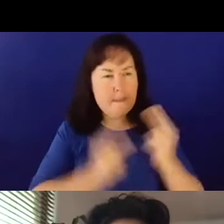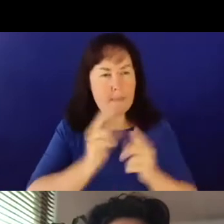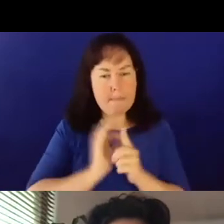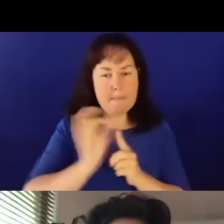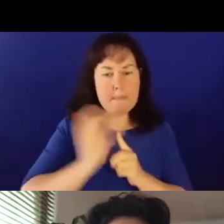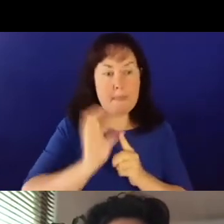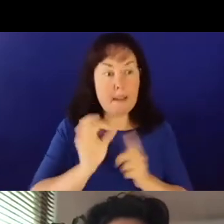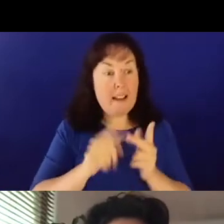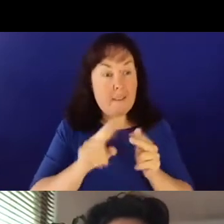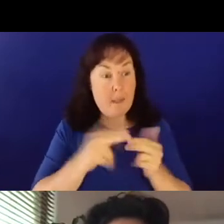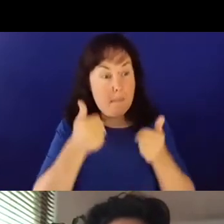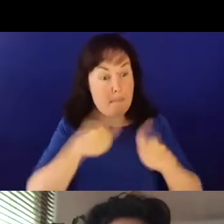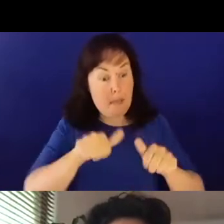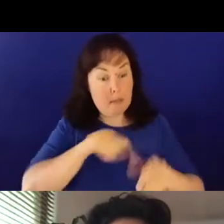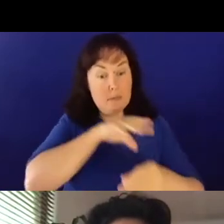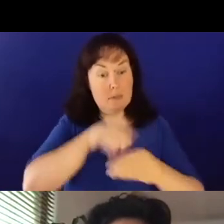workshop.